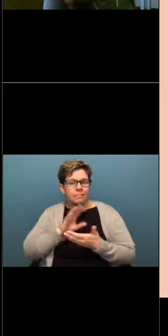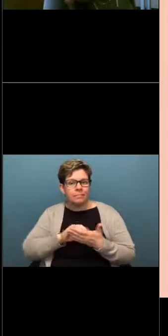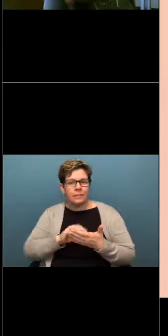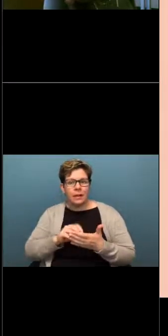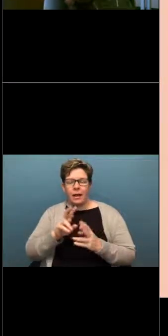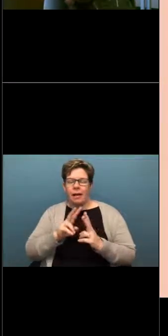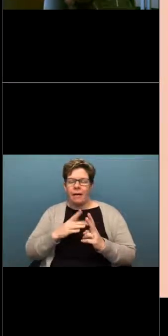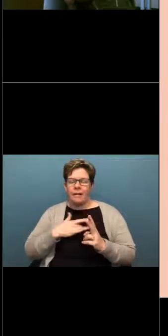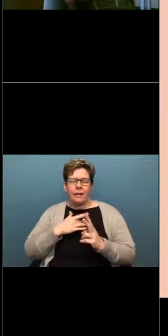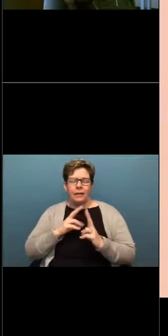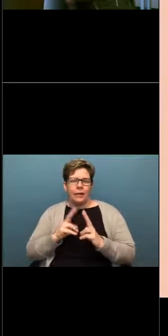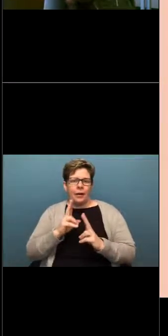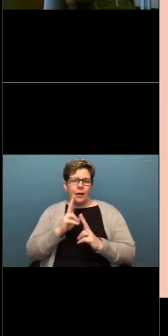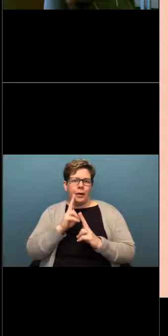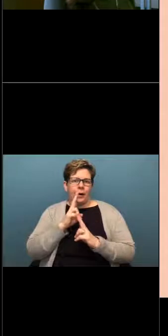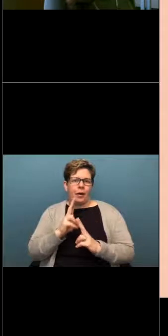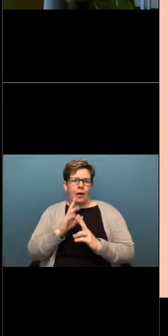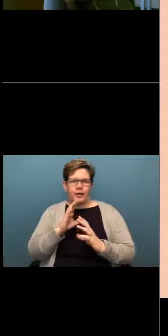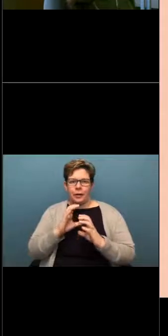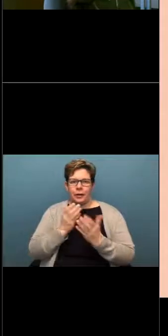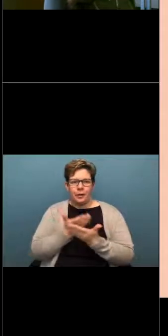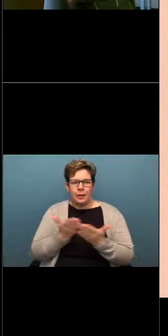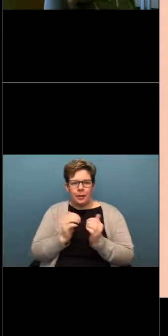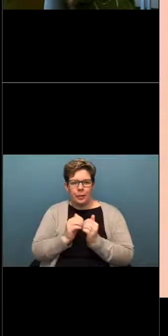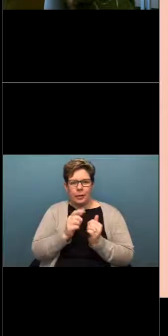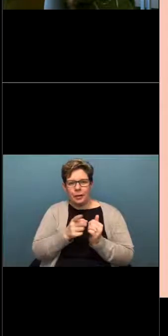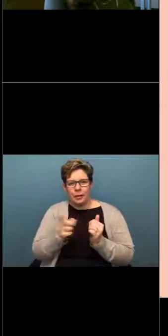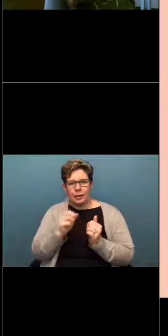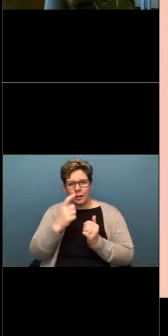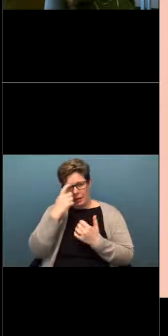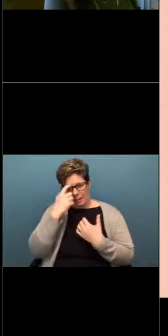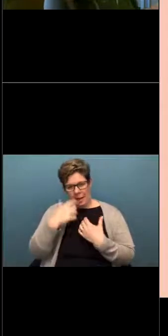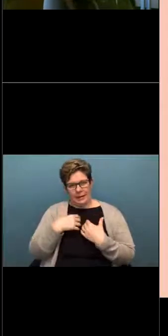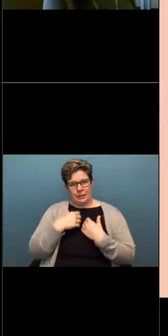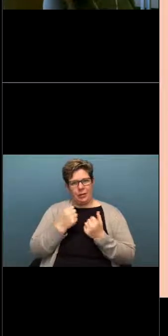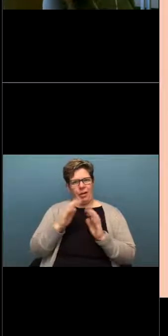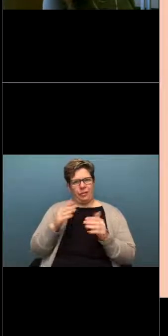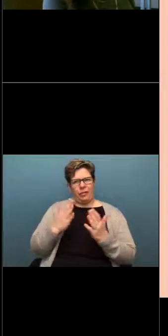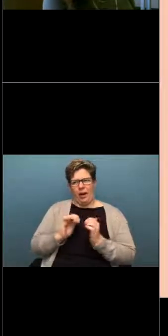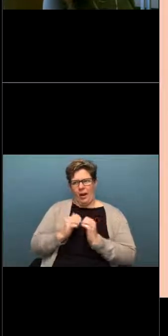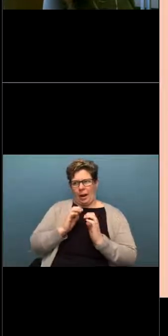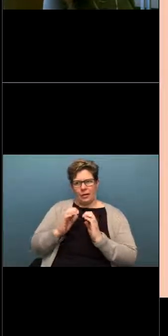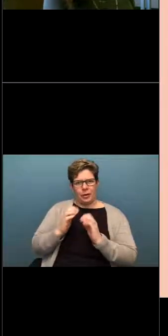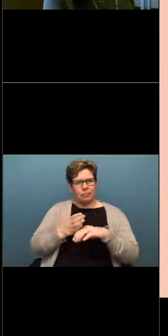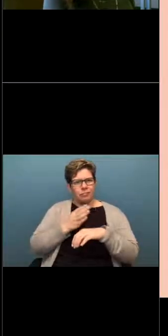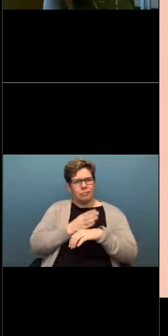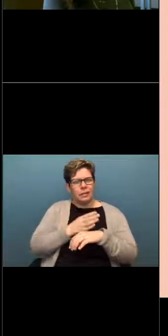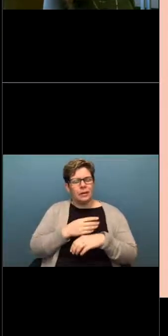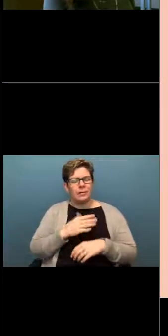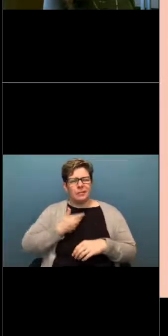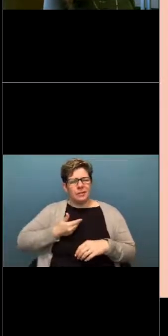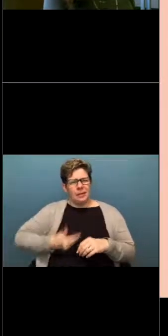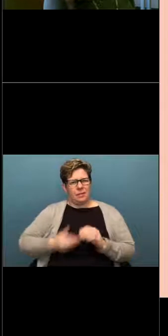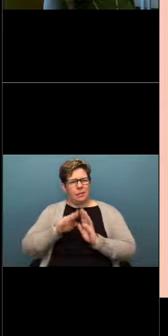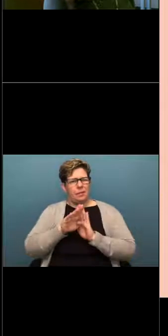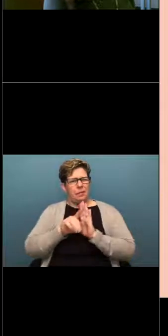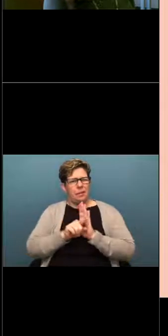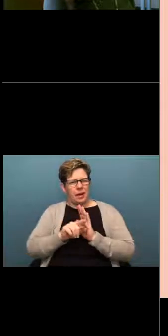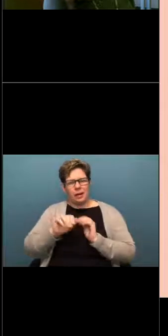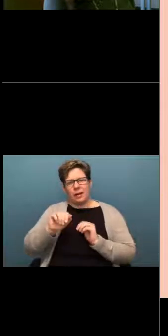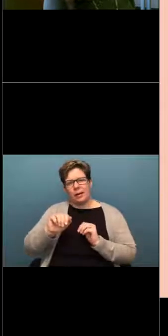with all of you on communicating with your mental health care providers. A little bit about me, as Alejandra